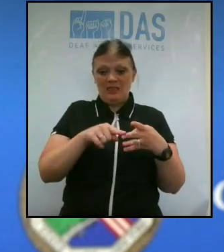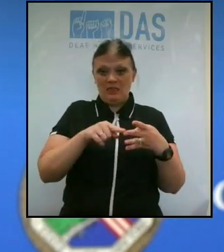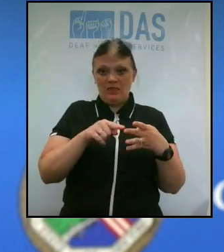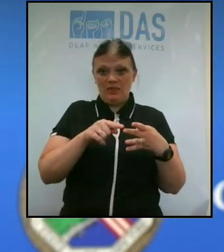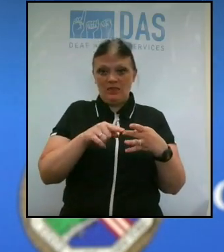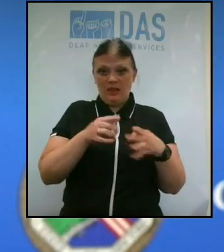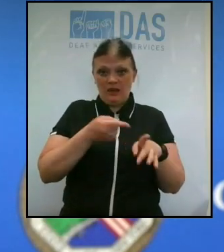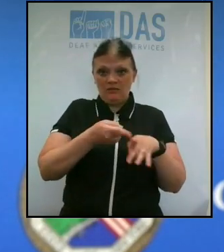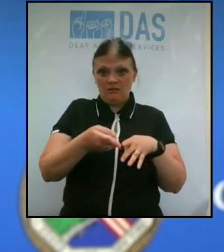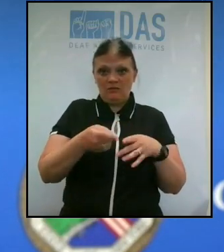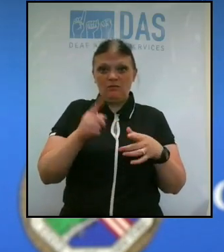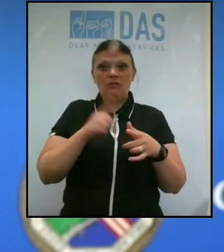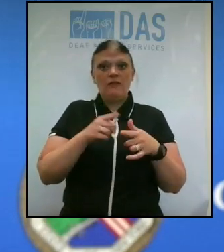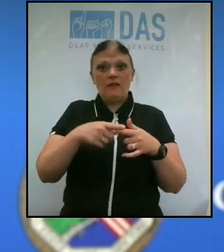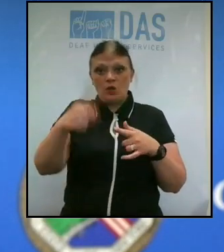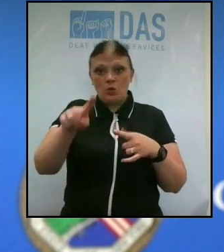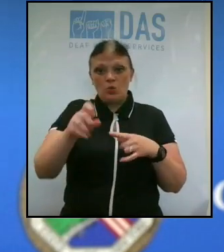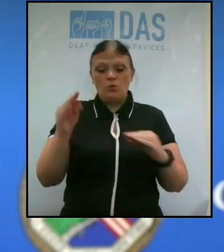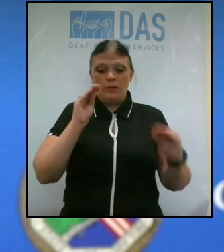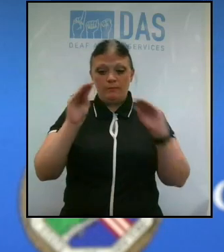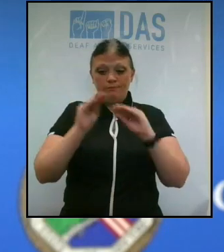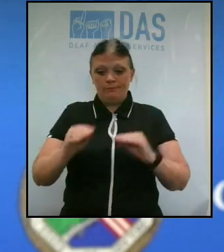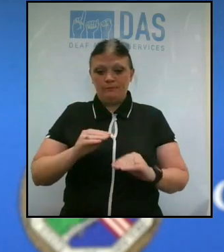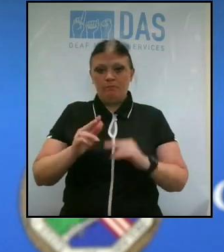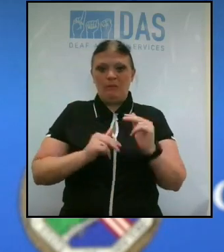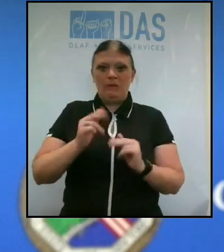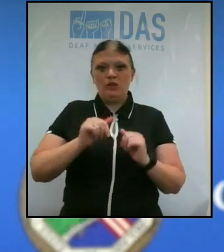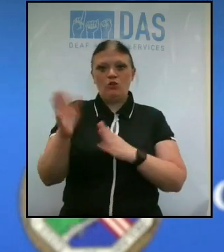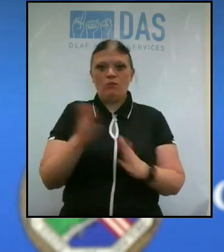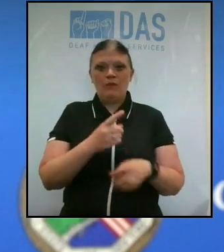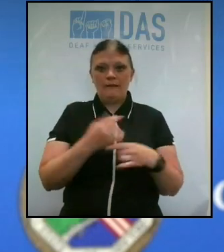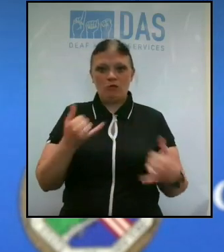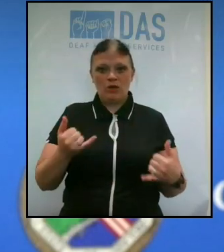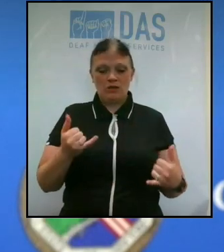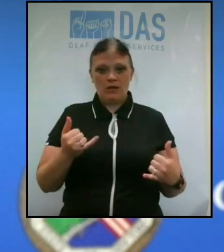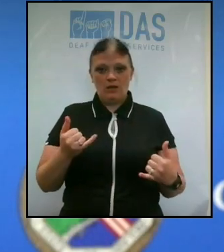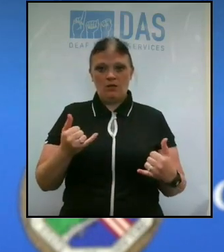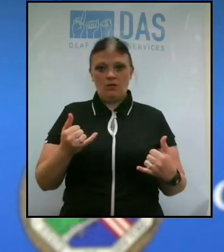be putting together your plan right now. You can go to